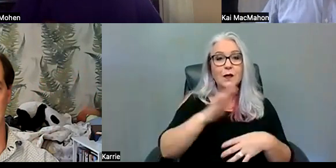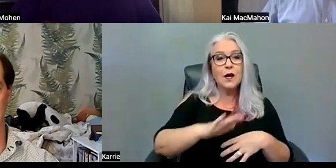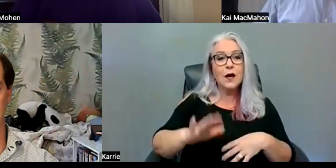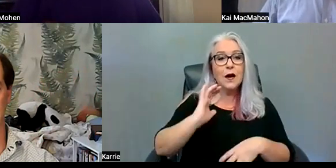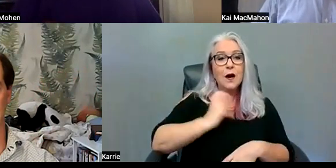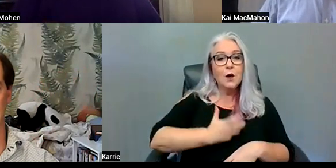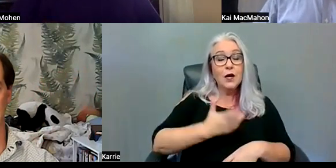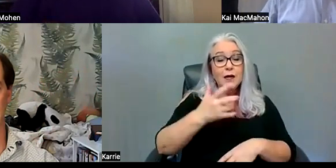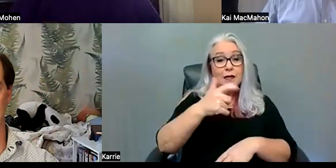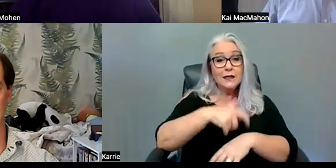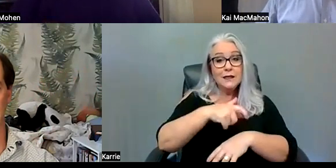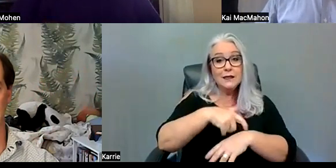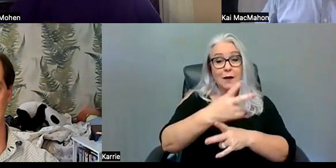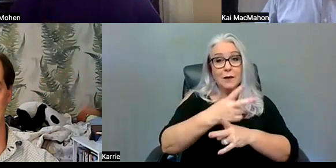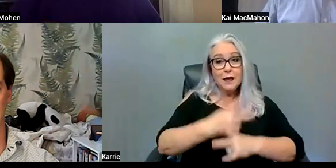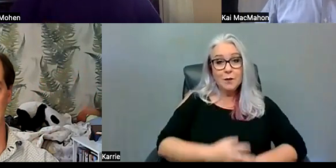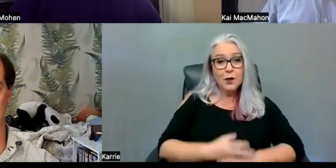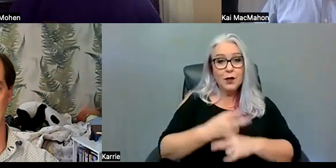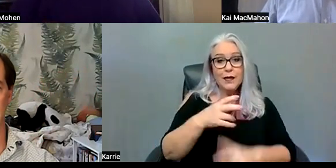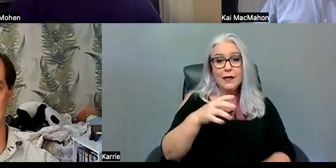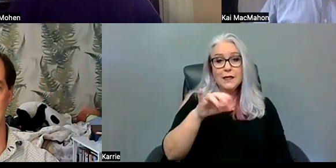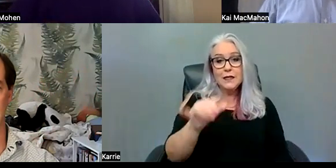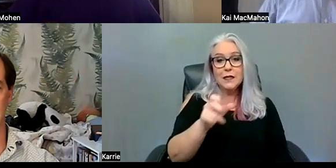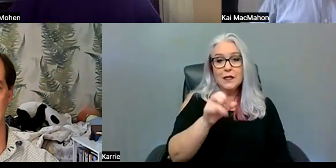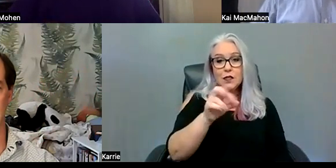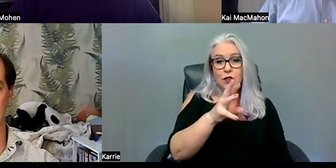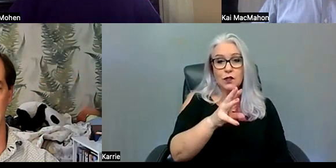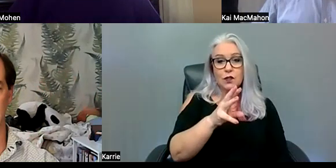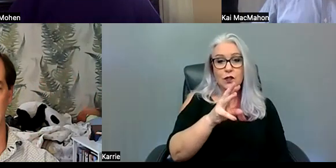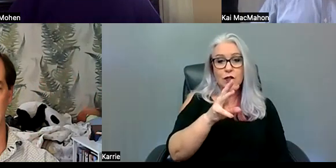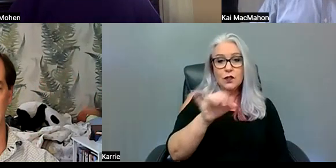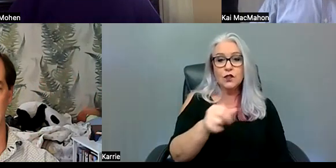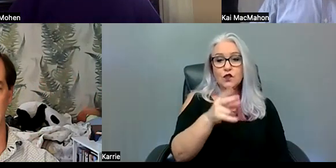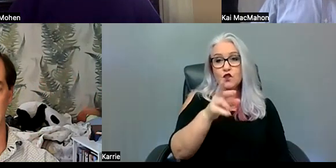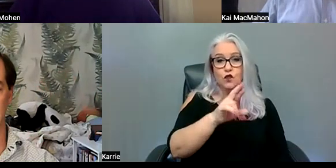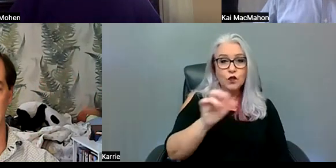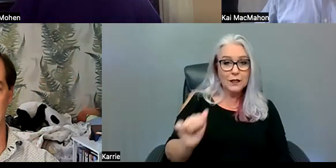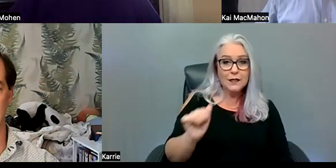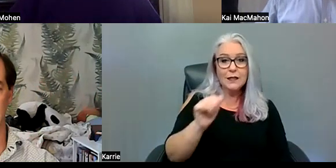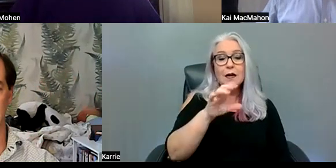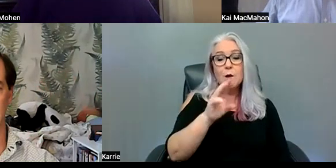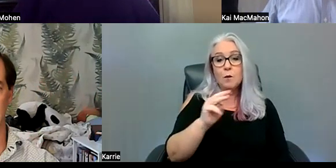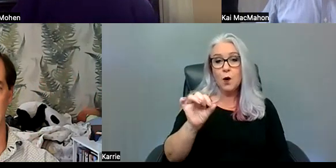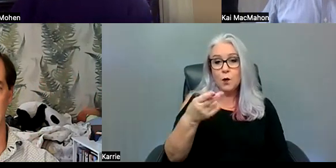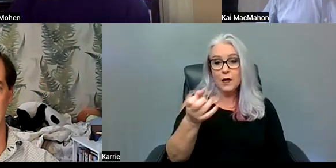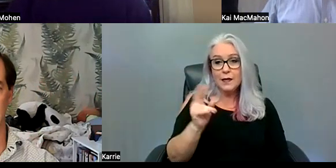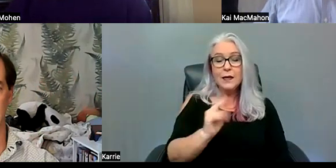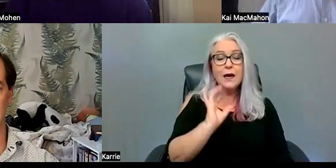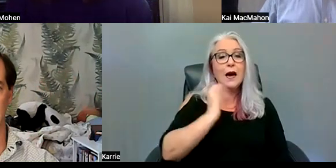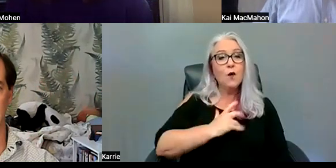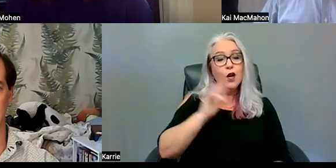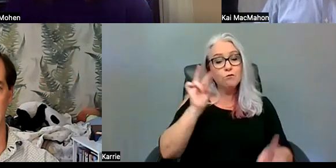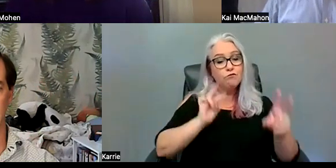a member of the Rivertowns League and a resident of Croton-on-Hudson. Our moderator is John Hessel, and in keeping with